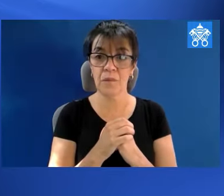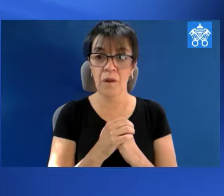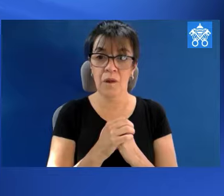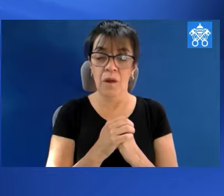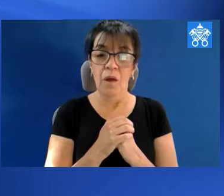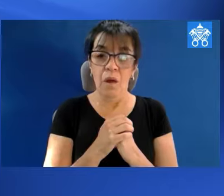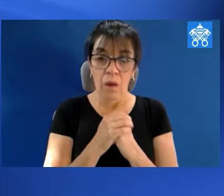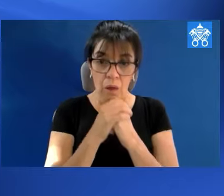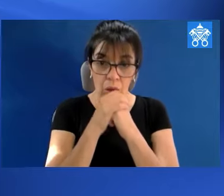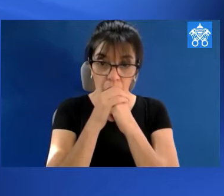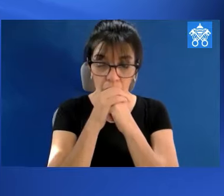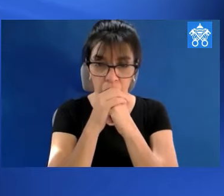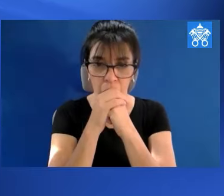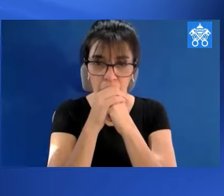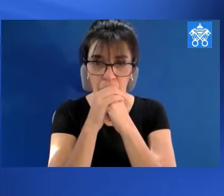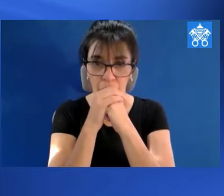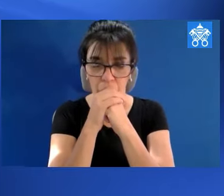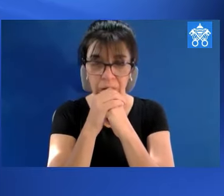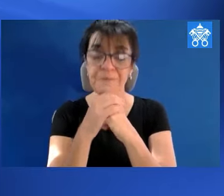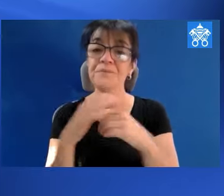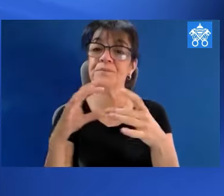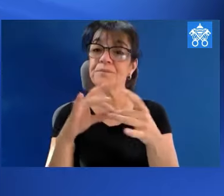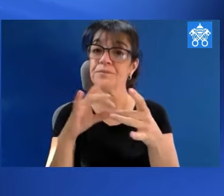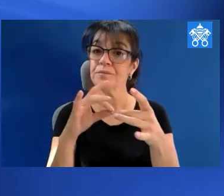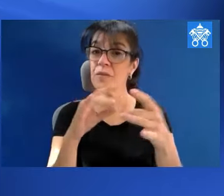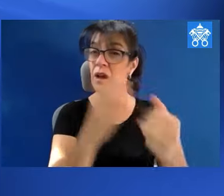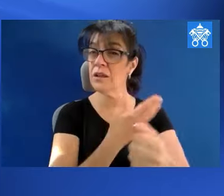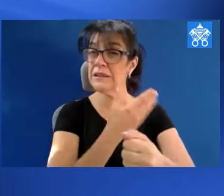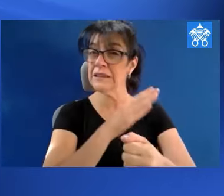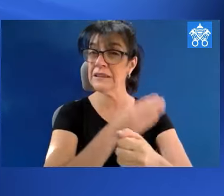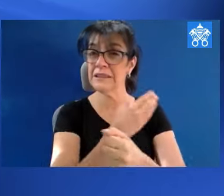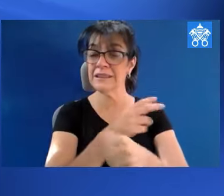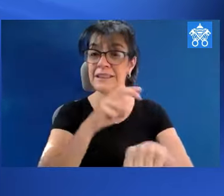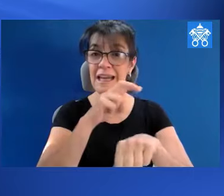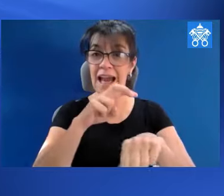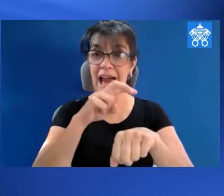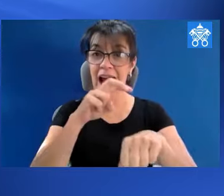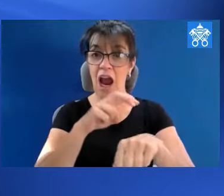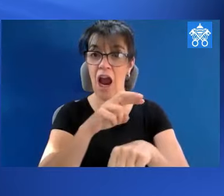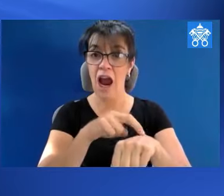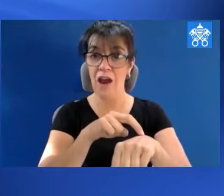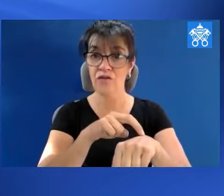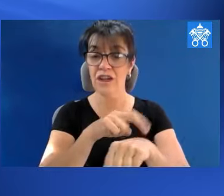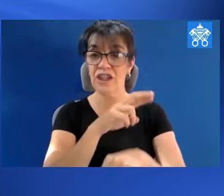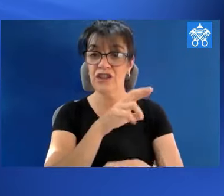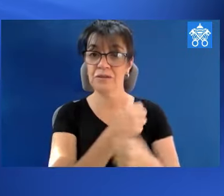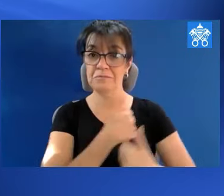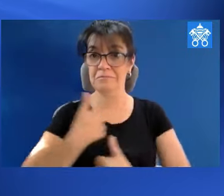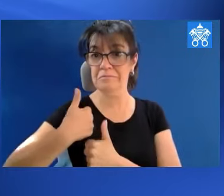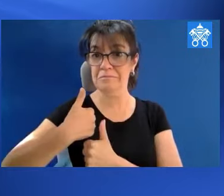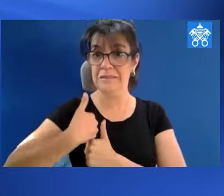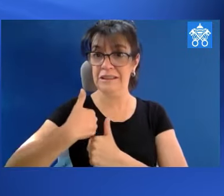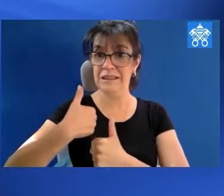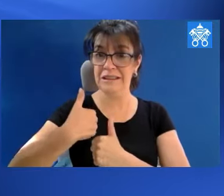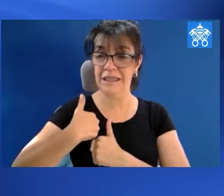12th, 2024. You have been hearing the members of the Royal Irish Regiment